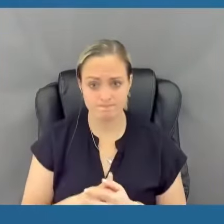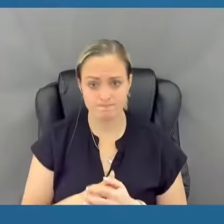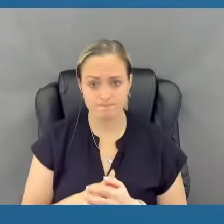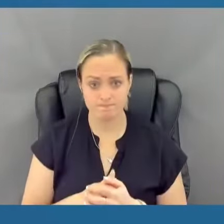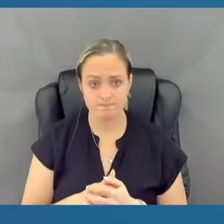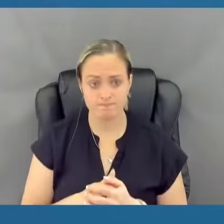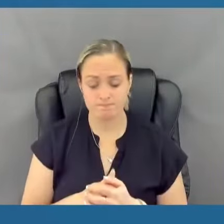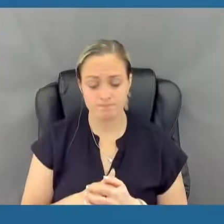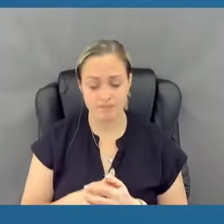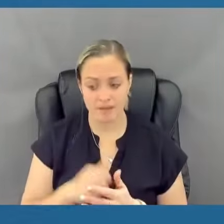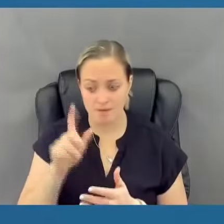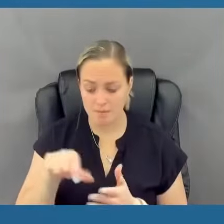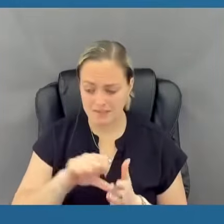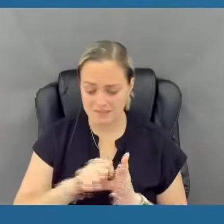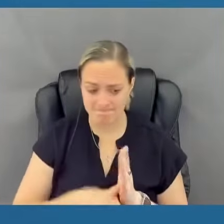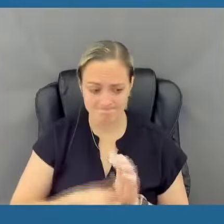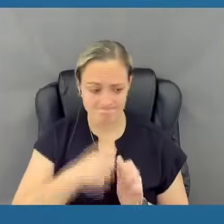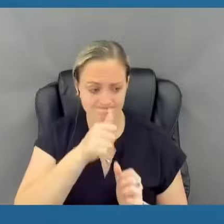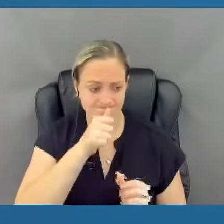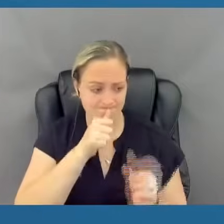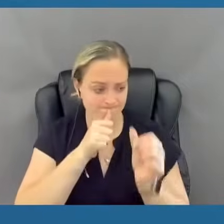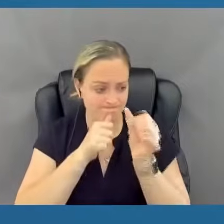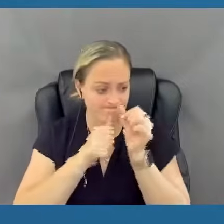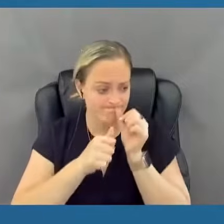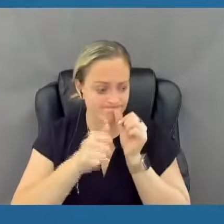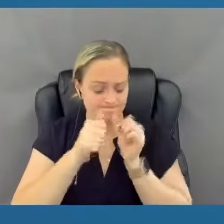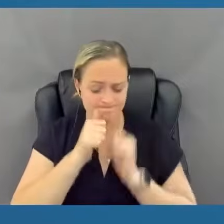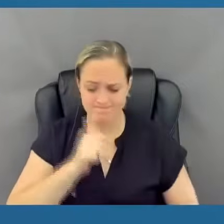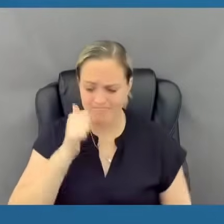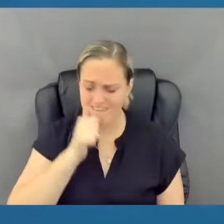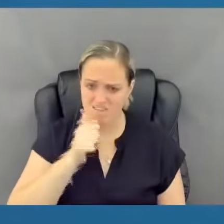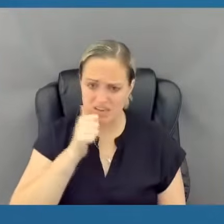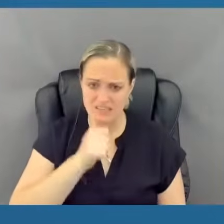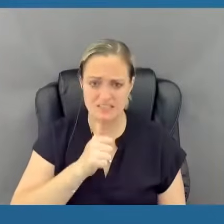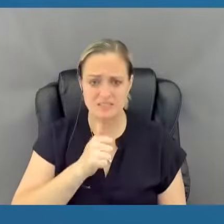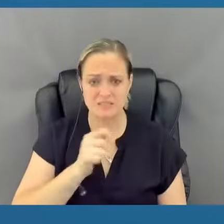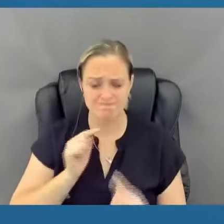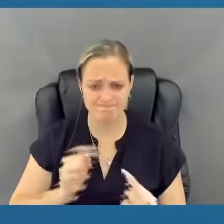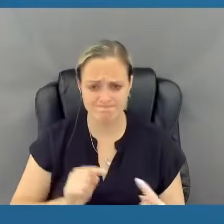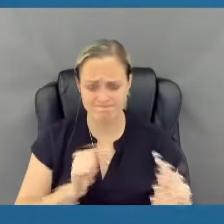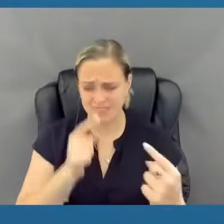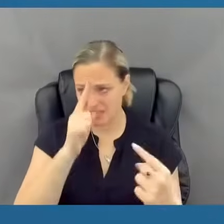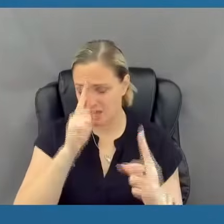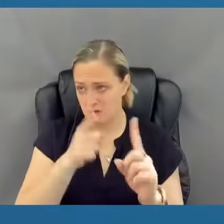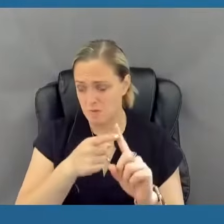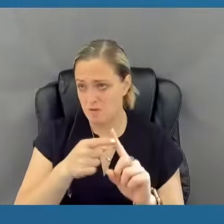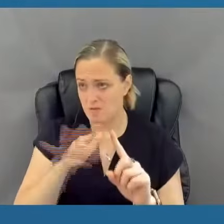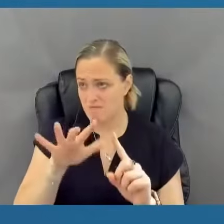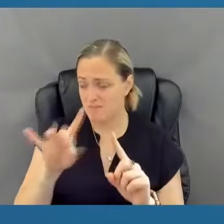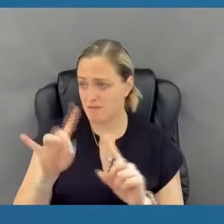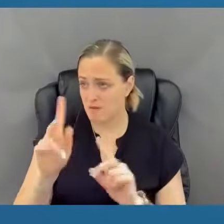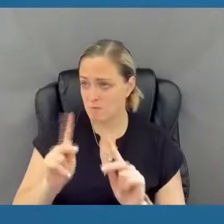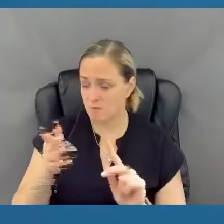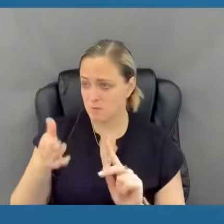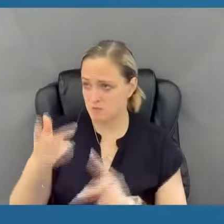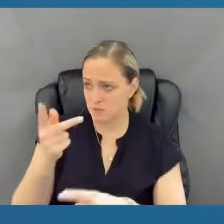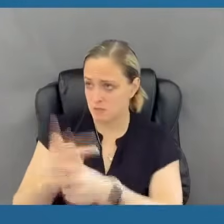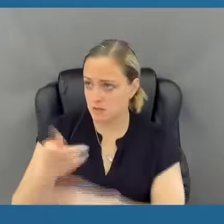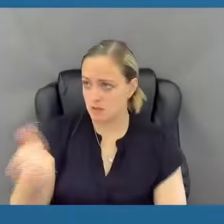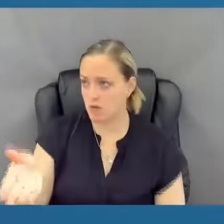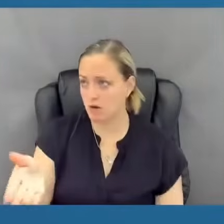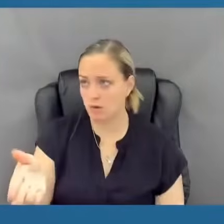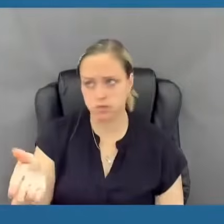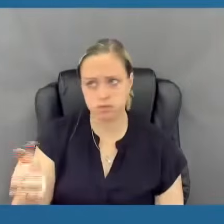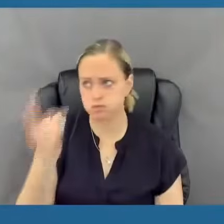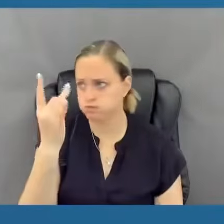cannot stress the suffering day to day, and I think about the remaining 58 hostages that are still there, 4 of